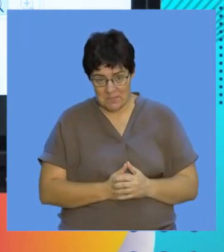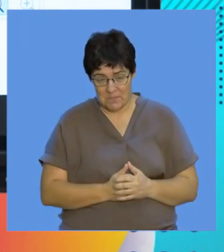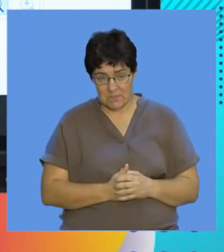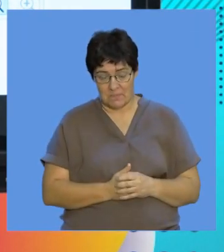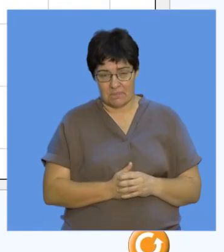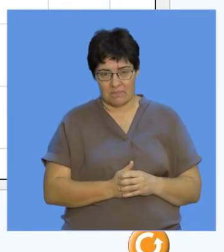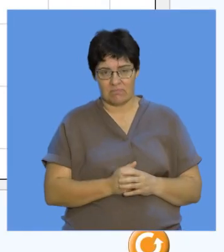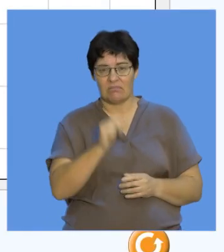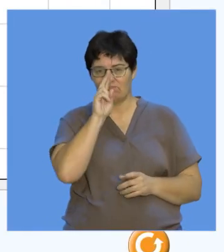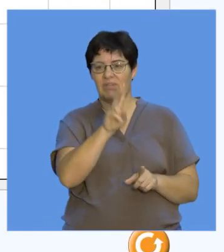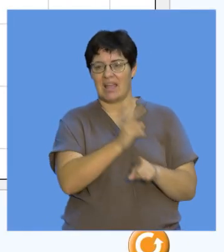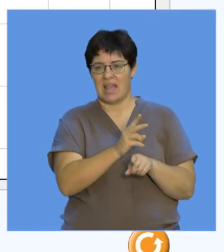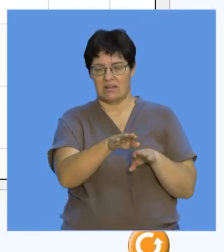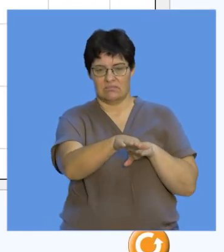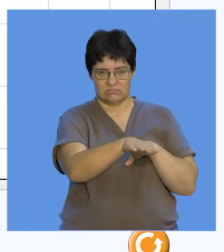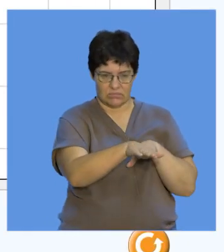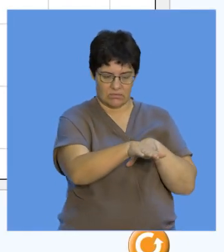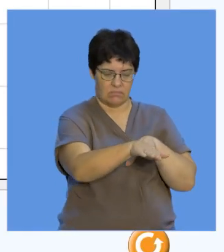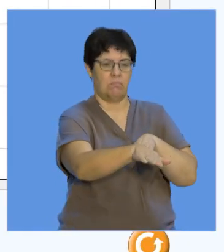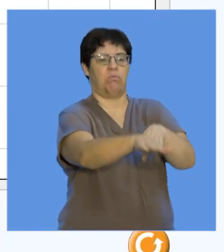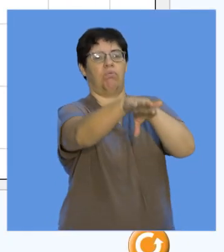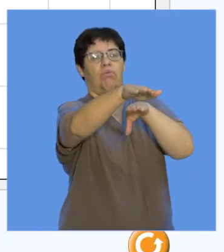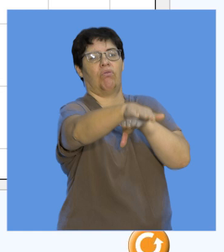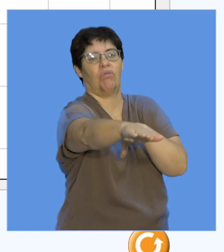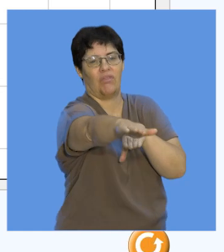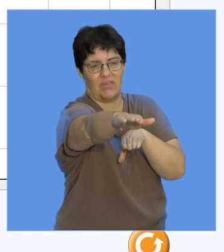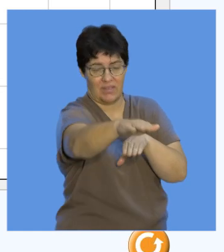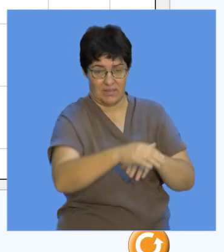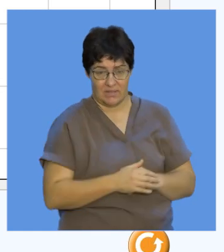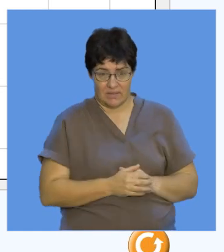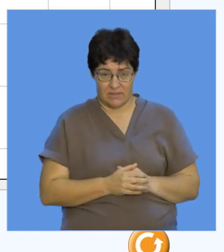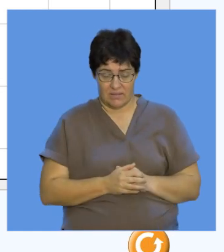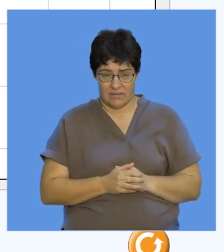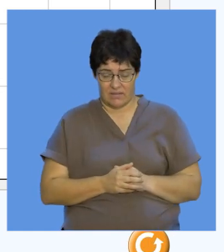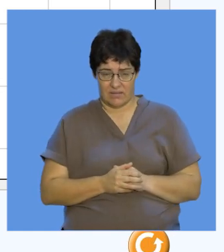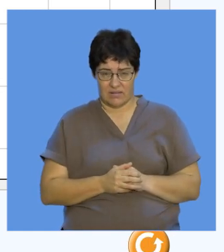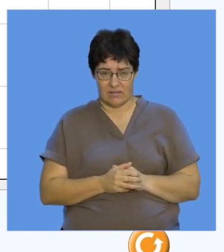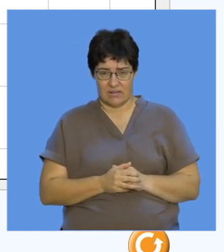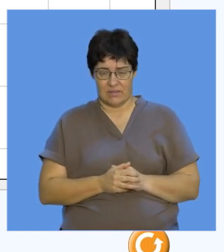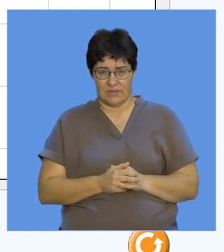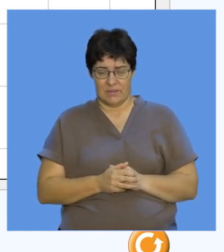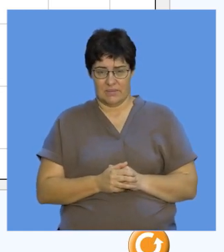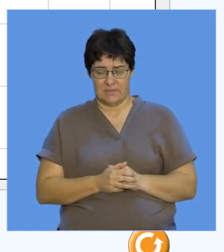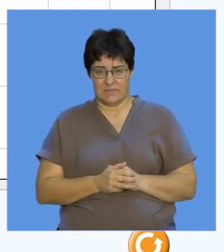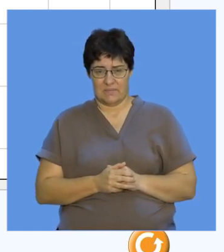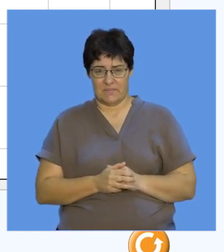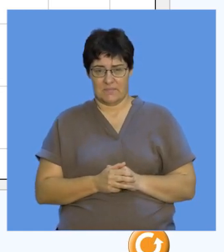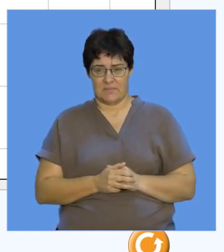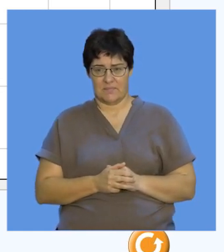just watch again. So they go. Okay. Now, we can also